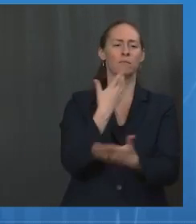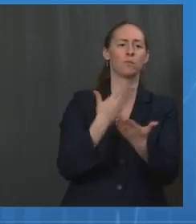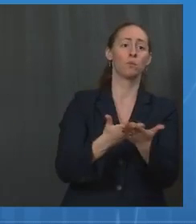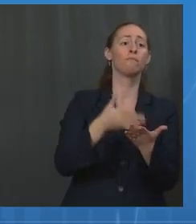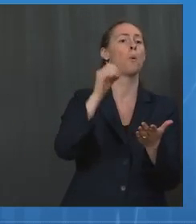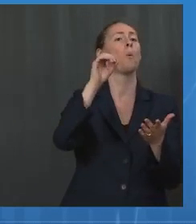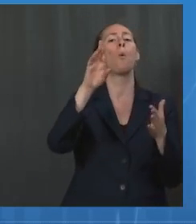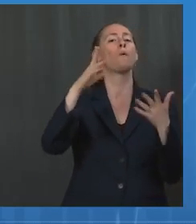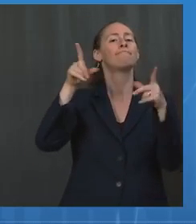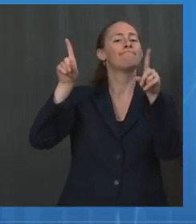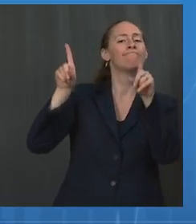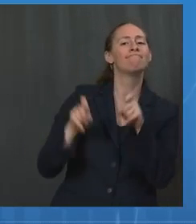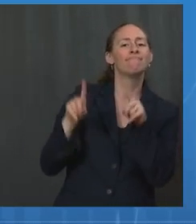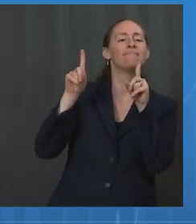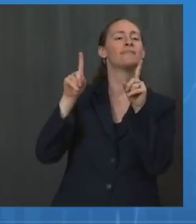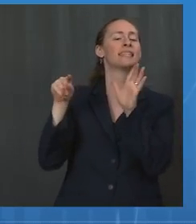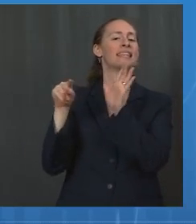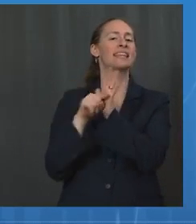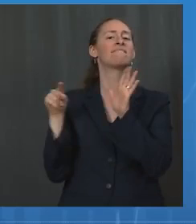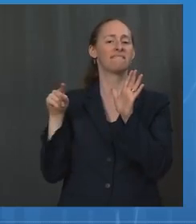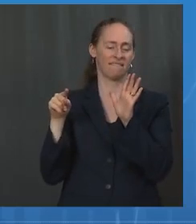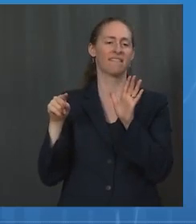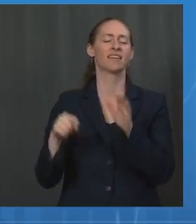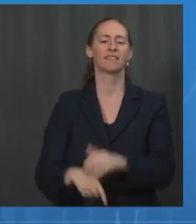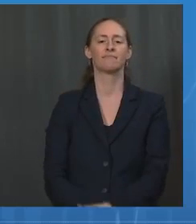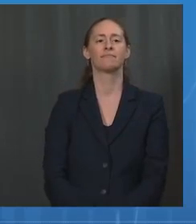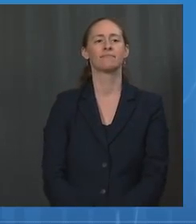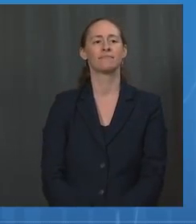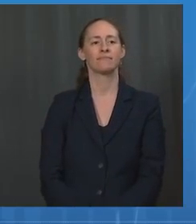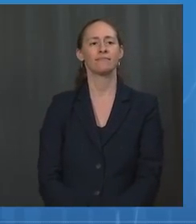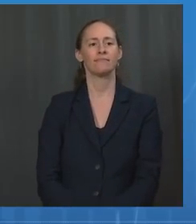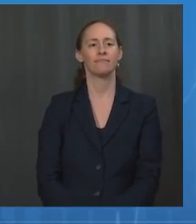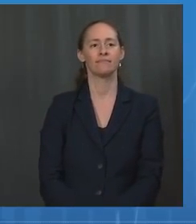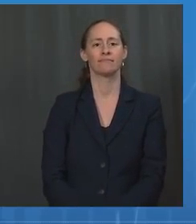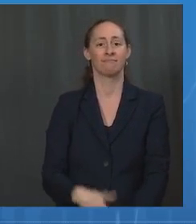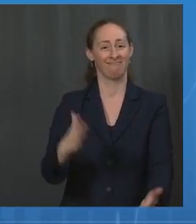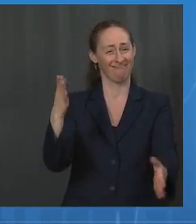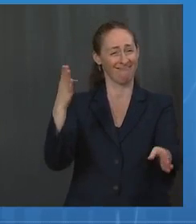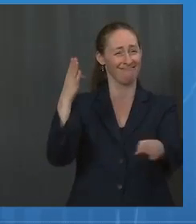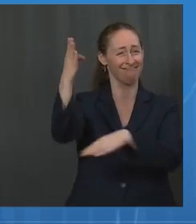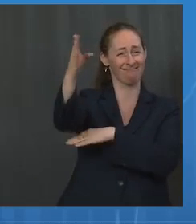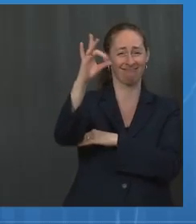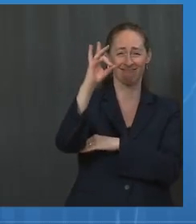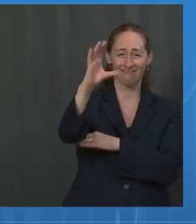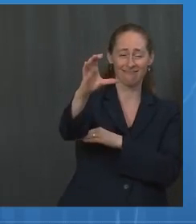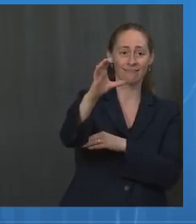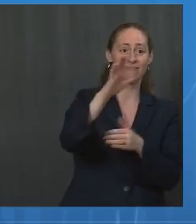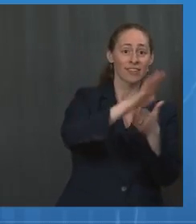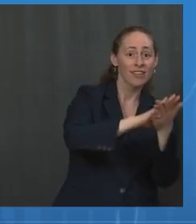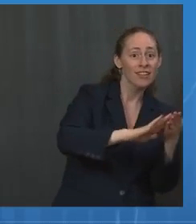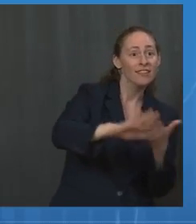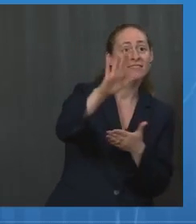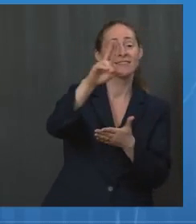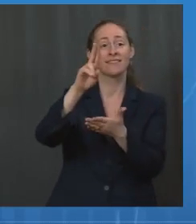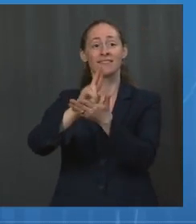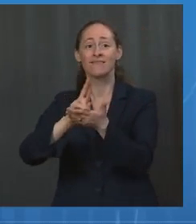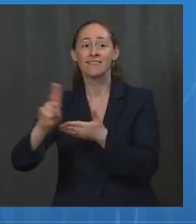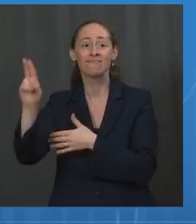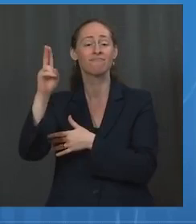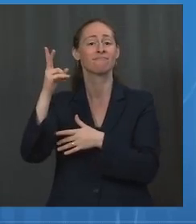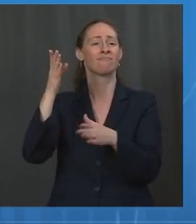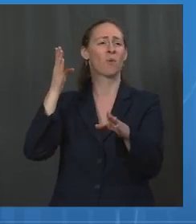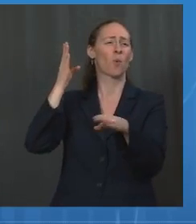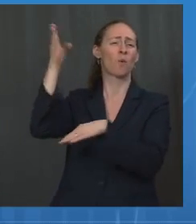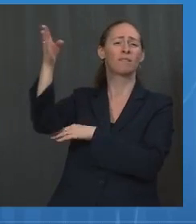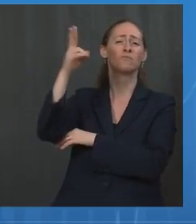test. Overall, 800 colleges and universities, more than 200 healthcare employers, large